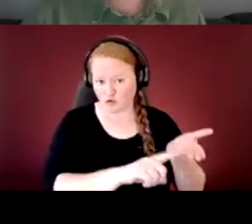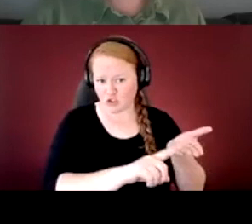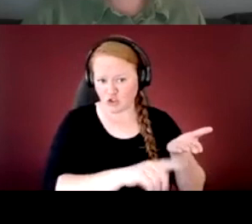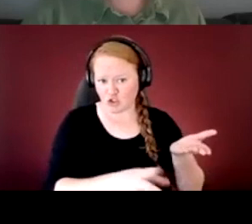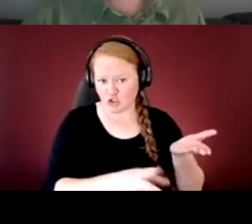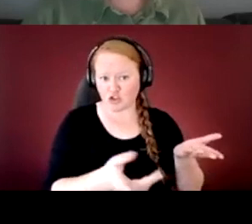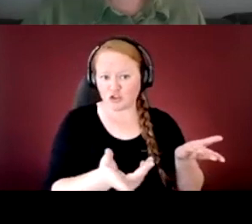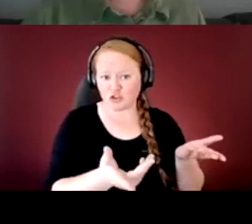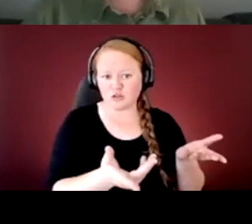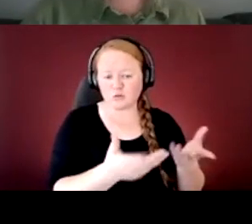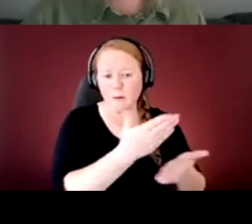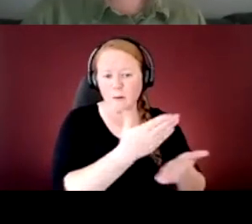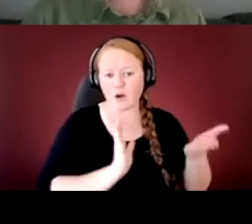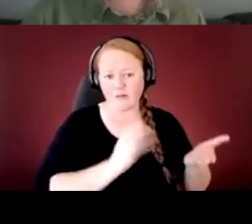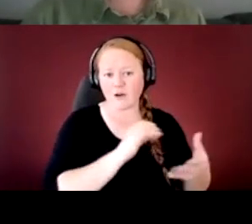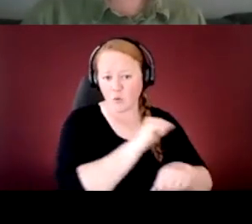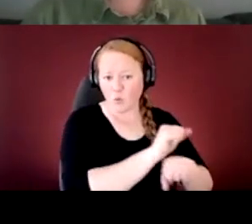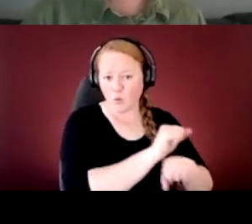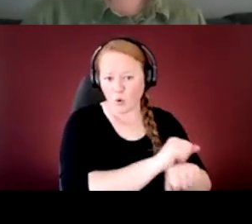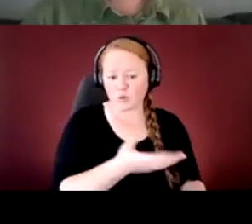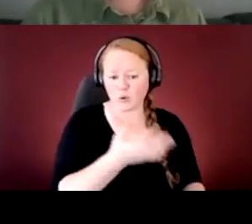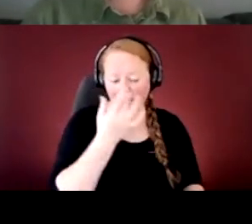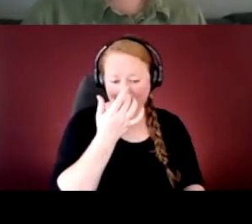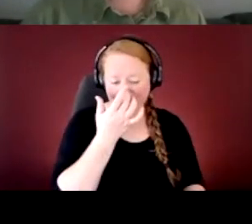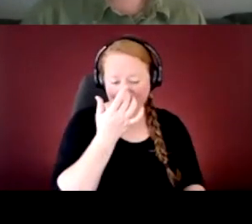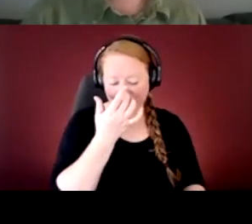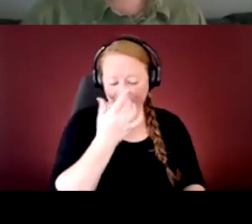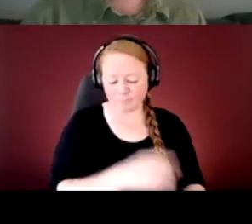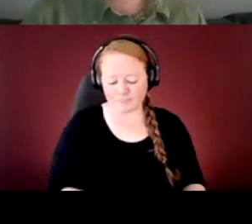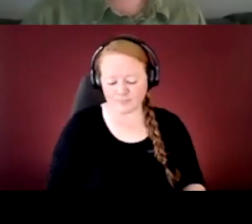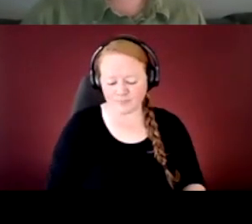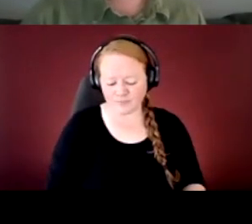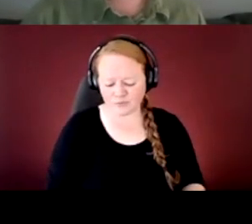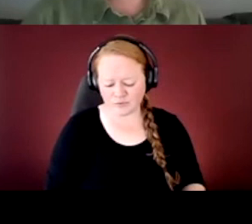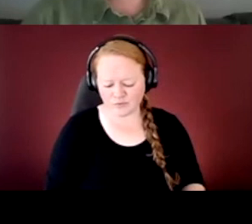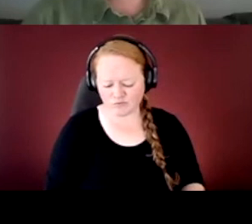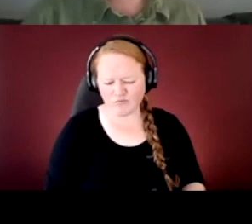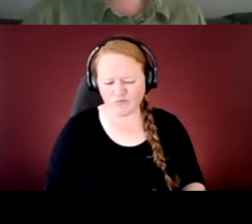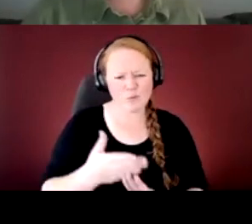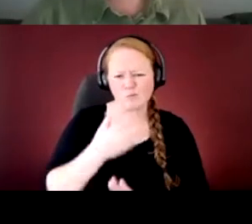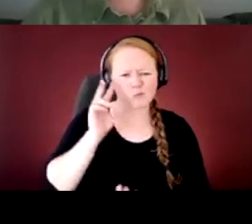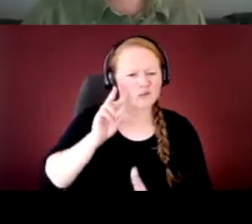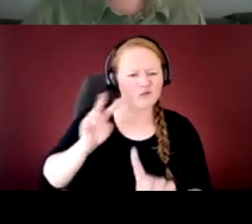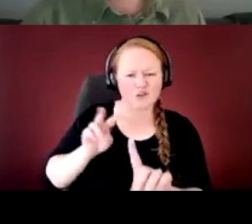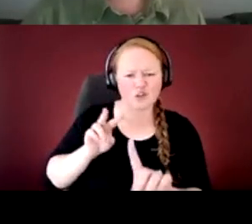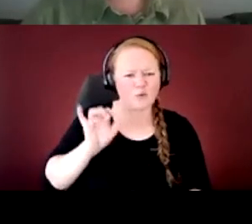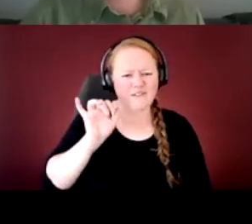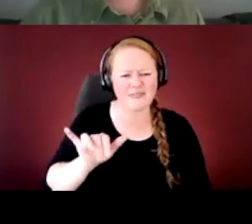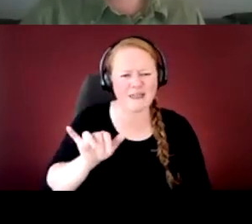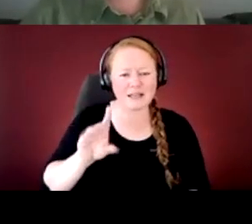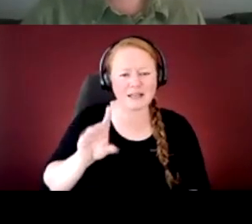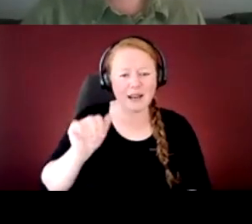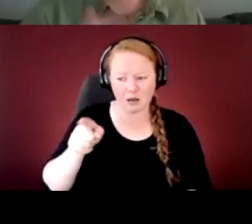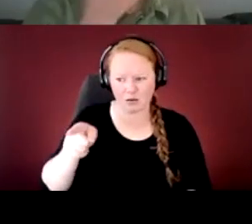work. And as a preview of what the data and evaluation group is working on next,